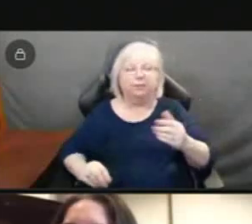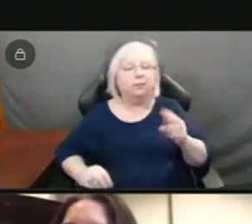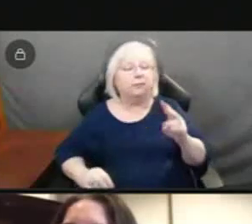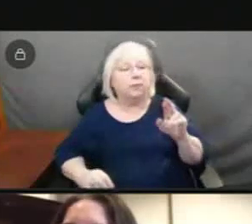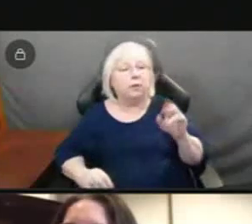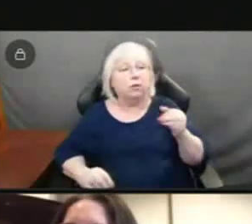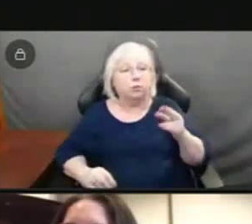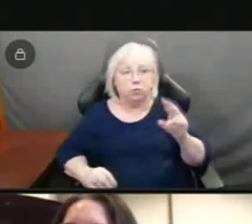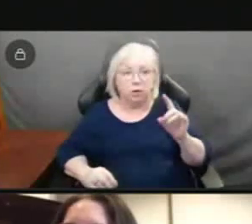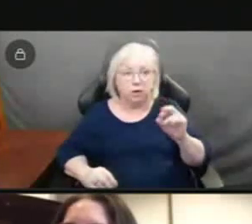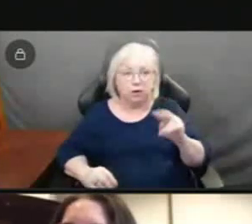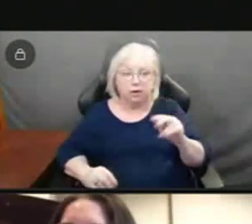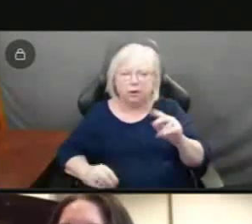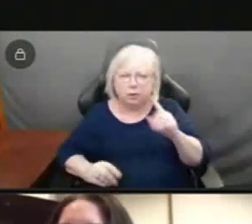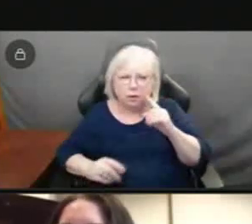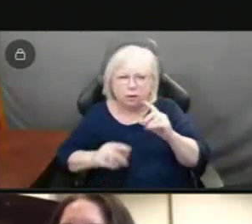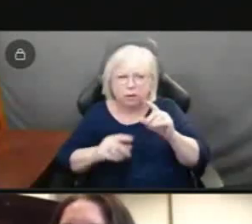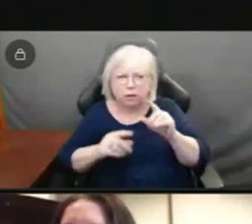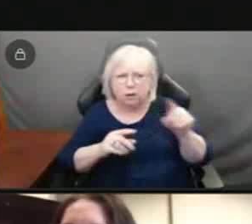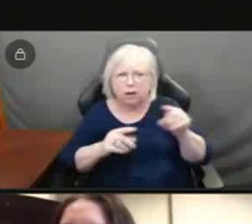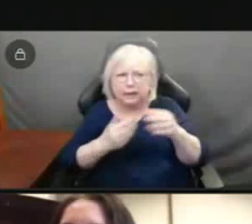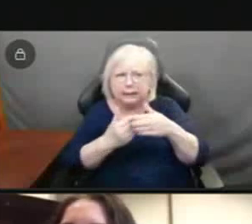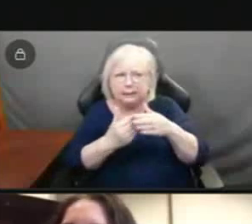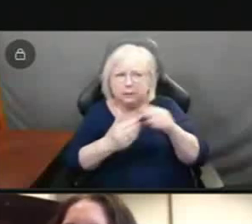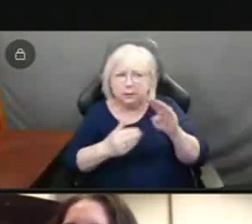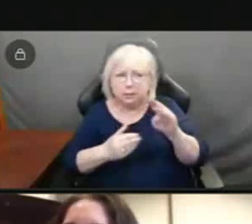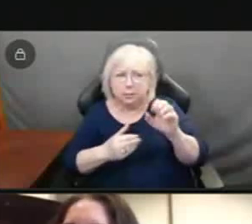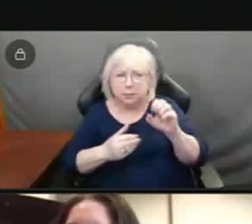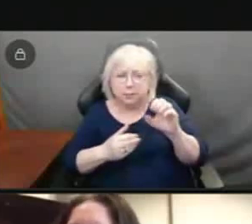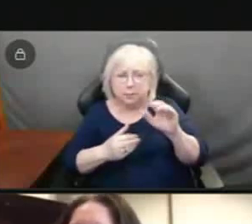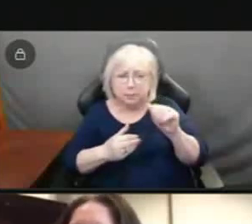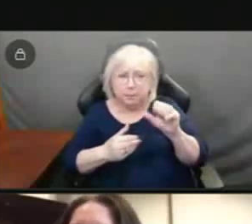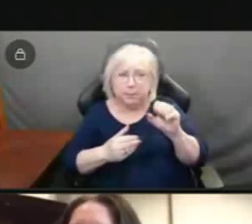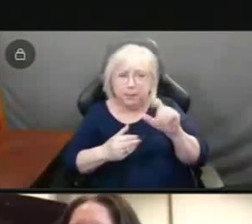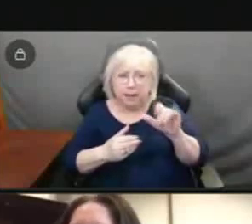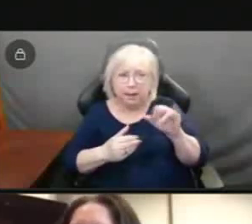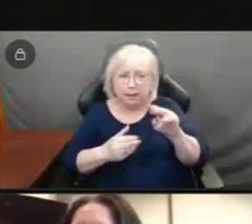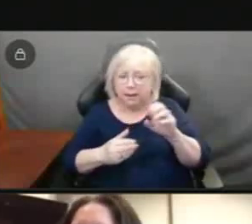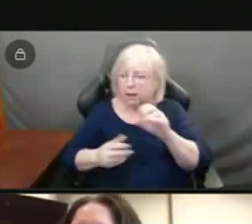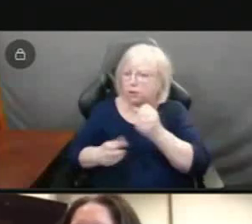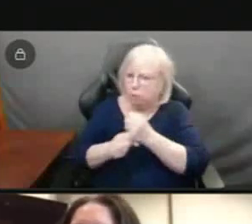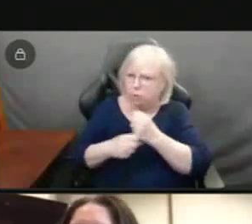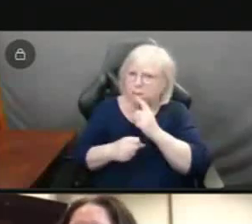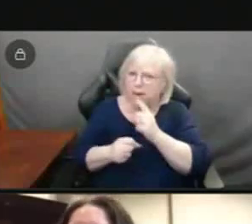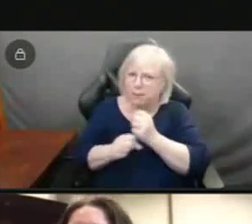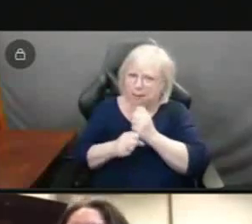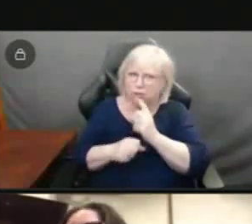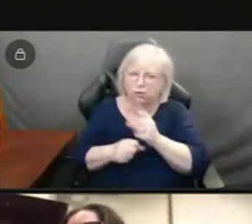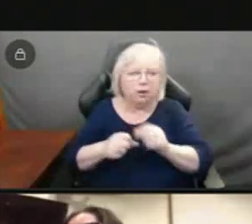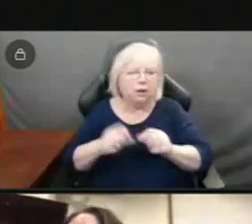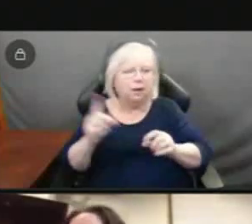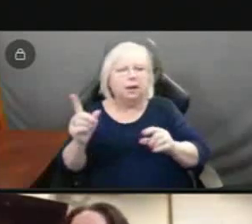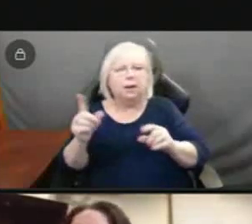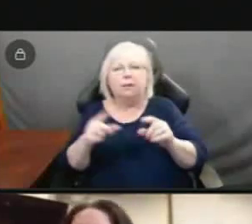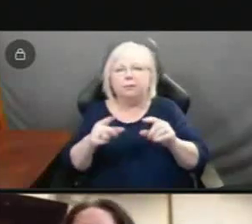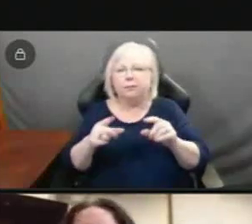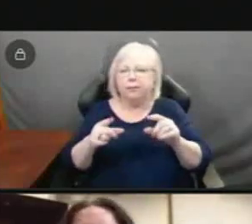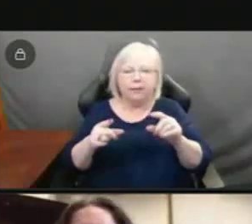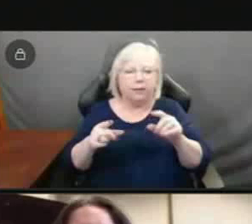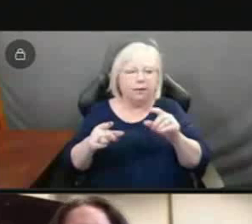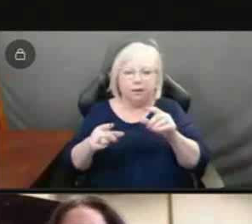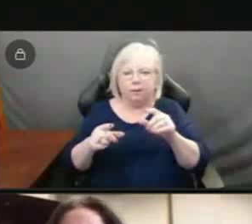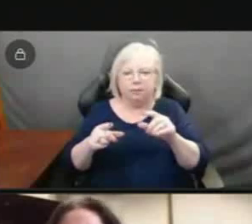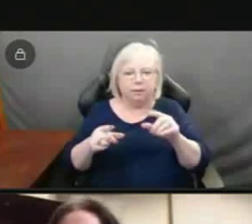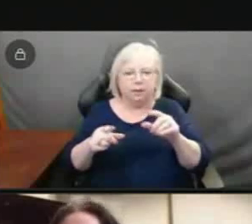both, sir. Upper baseline. I just want to make sure. Yes, sir. Thank you. 15 and 16 are together.